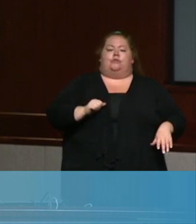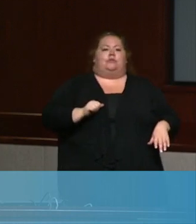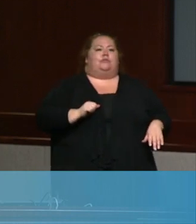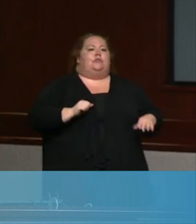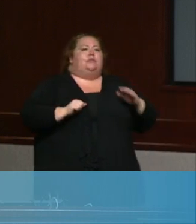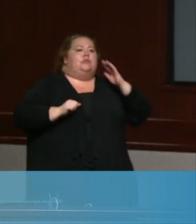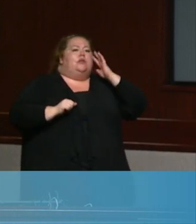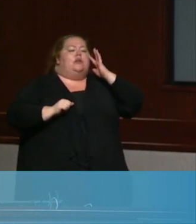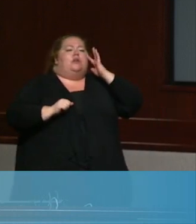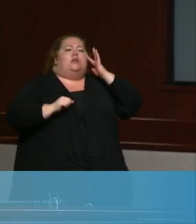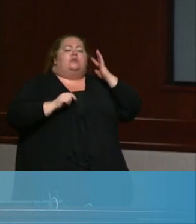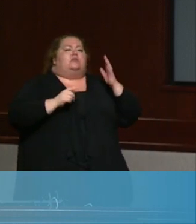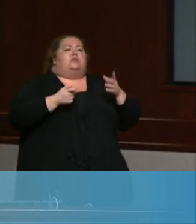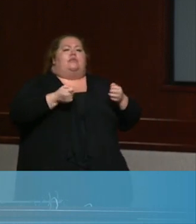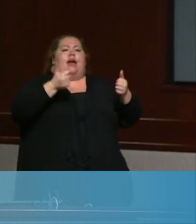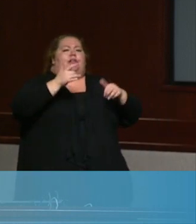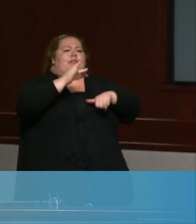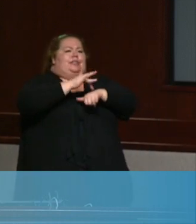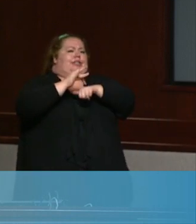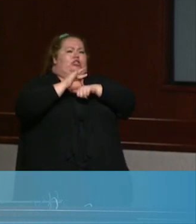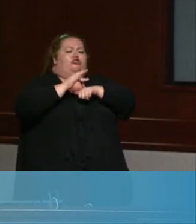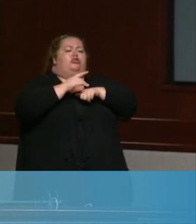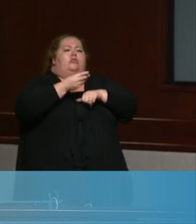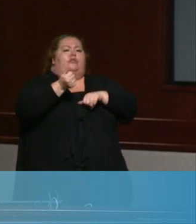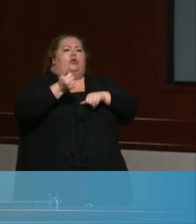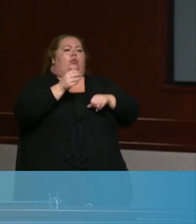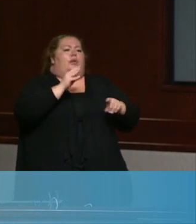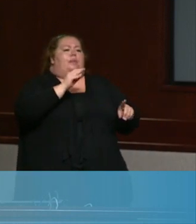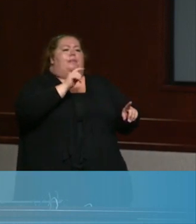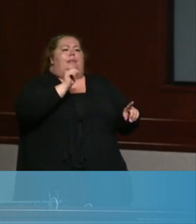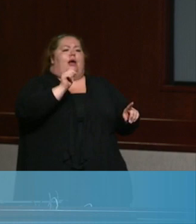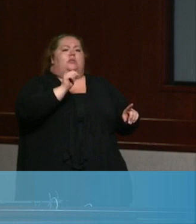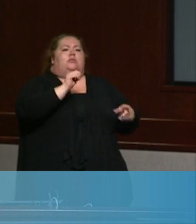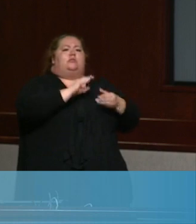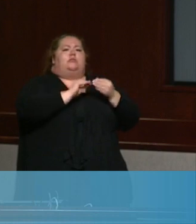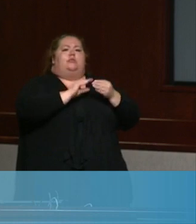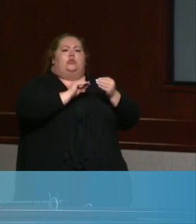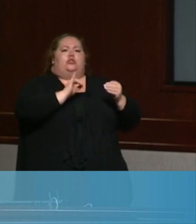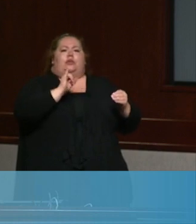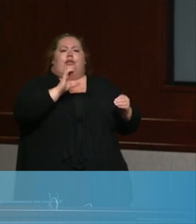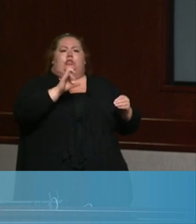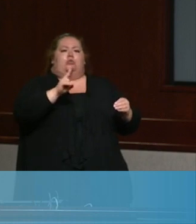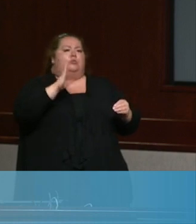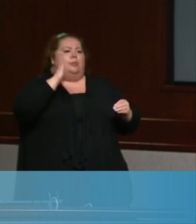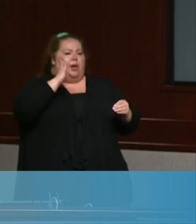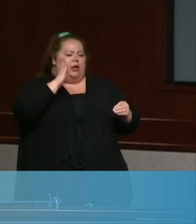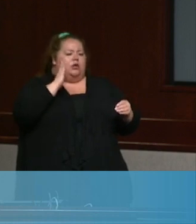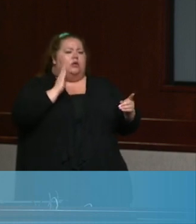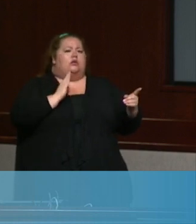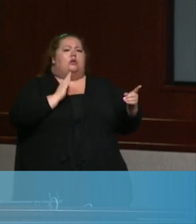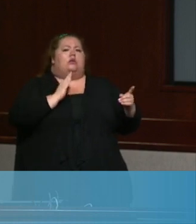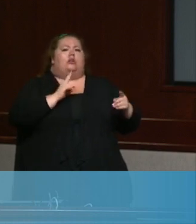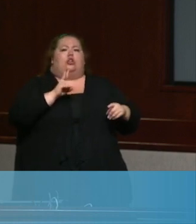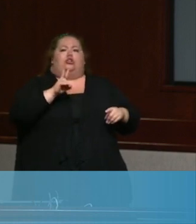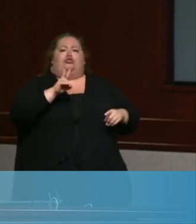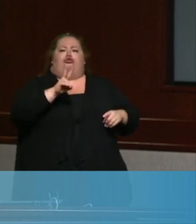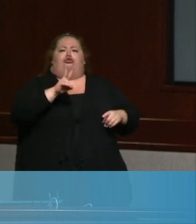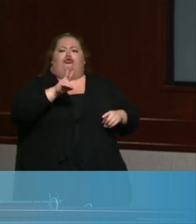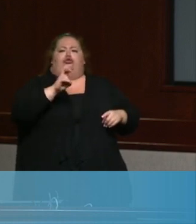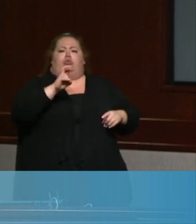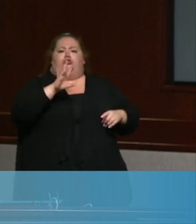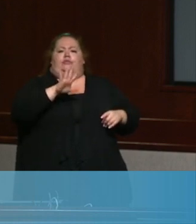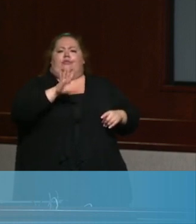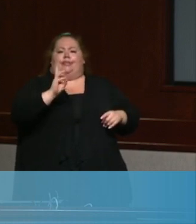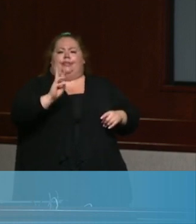touch on quickly a couple of things real briefly. Matt had mentioned the ICU beds at 266, I believe he